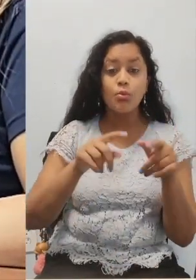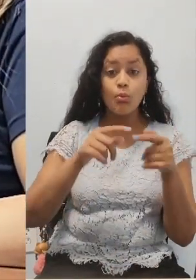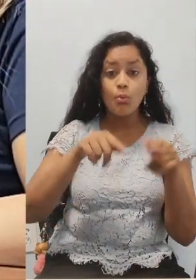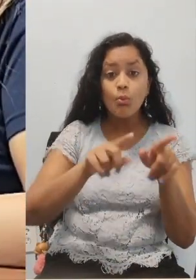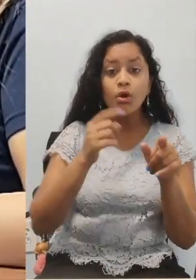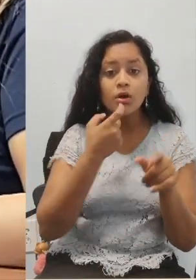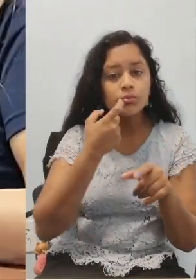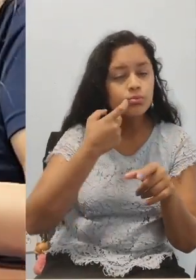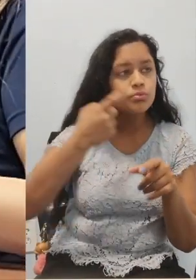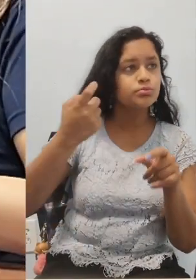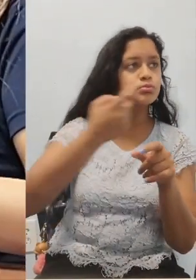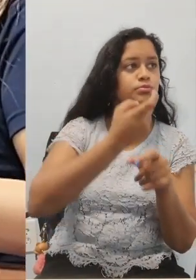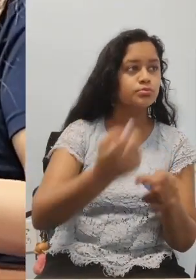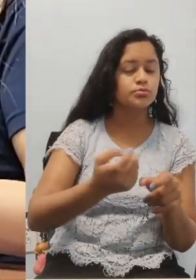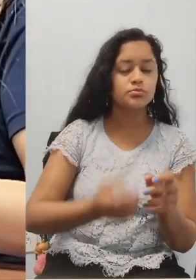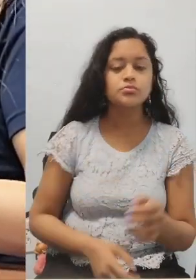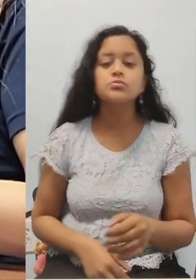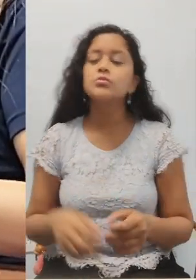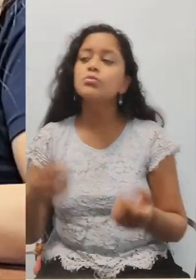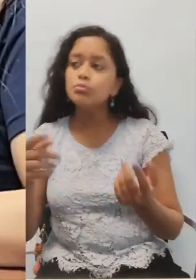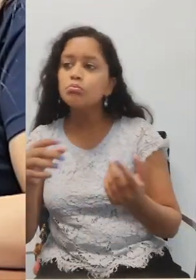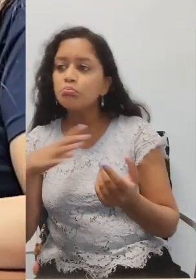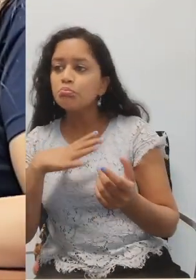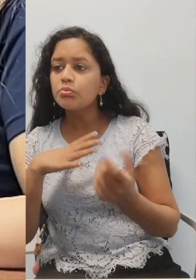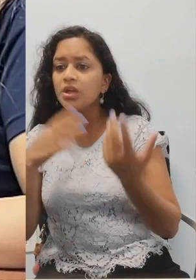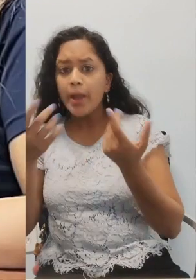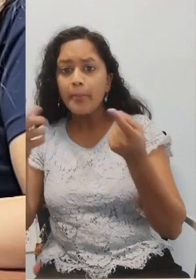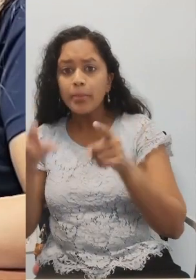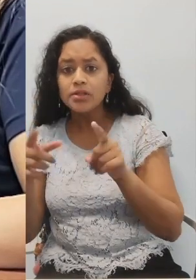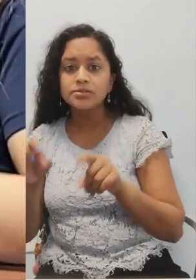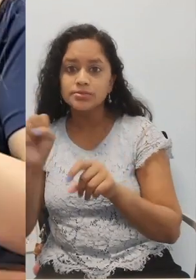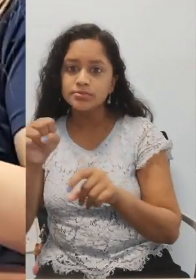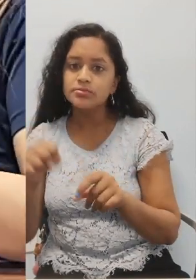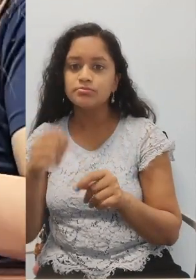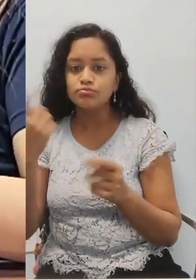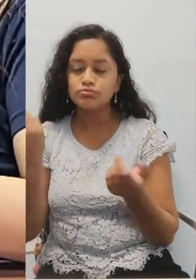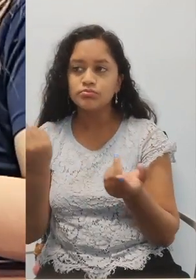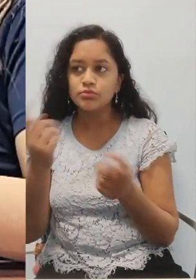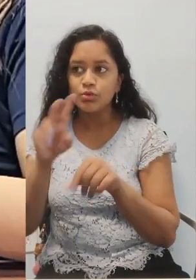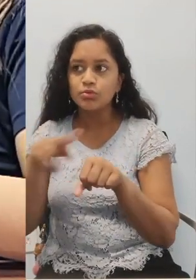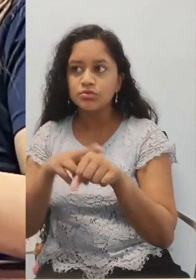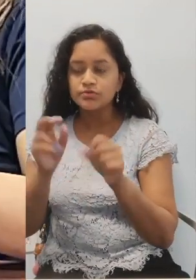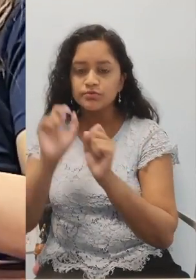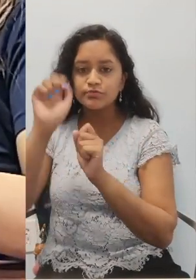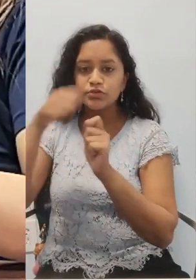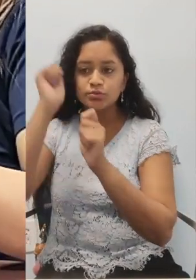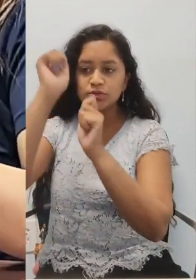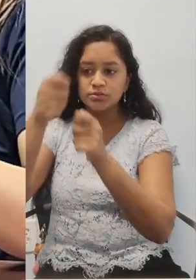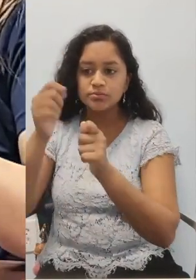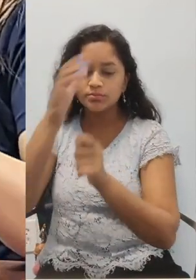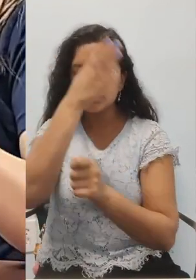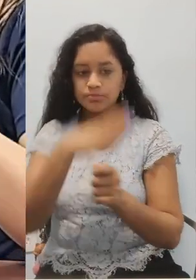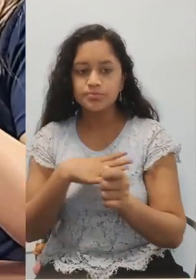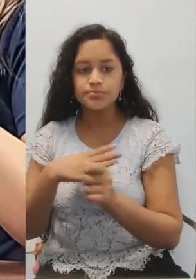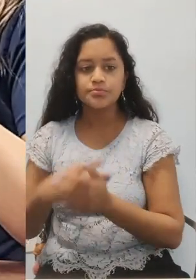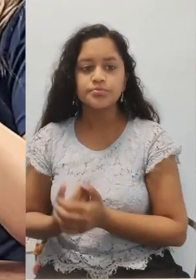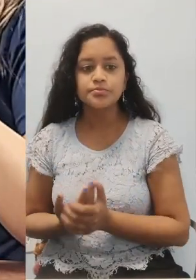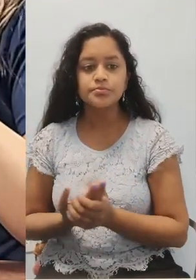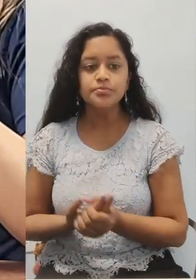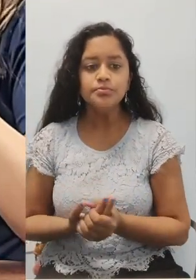fishermen unintentionally catch a shark, and especially, I mean, those ones that do and see